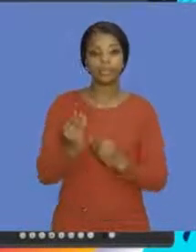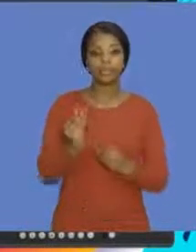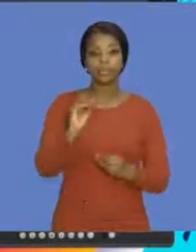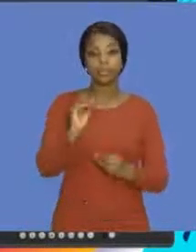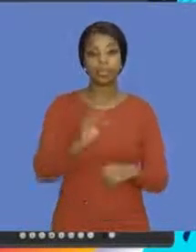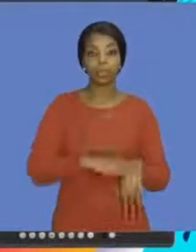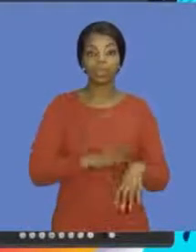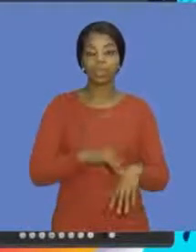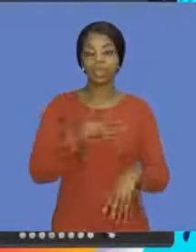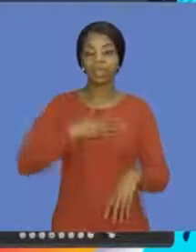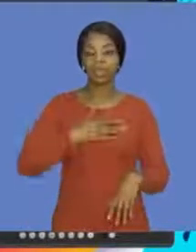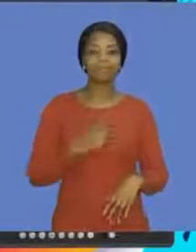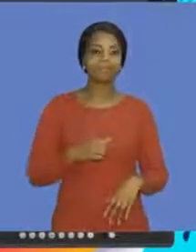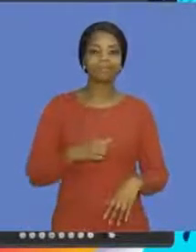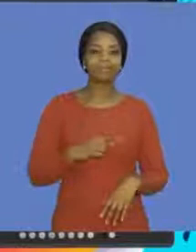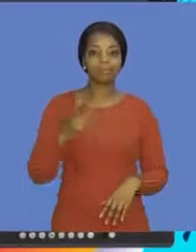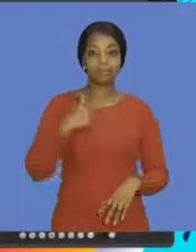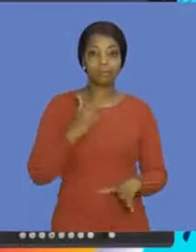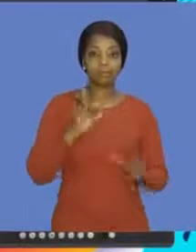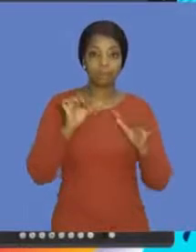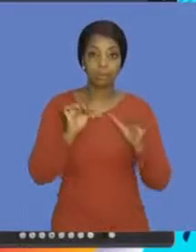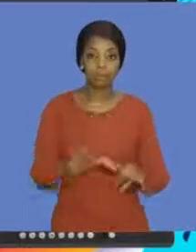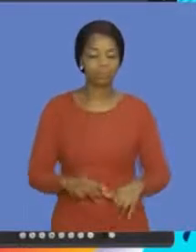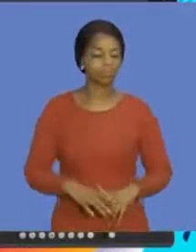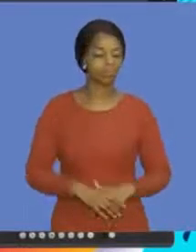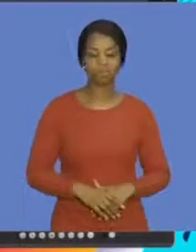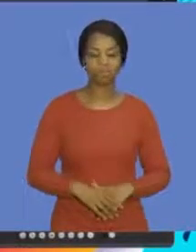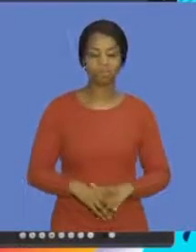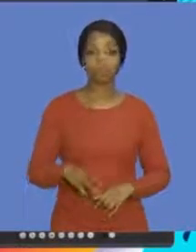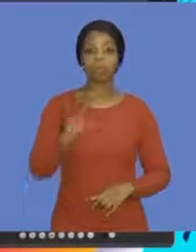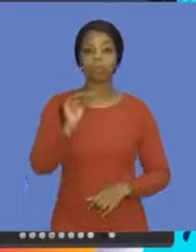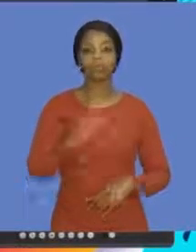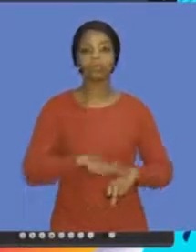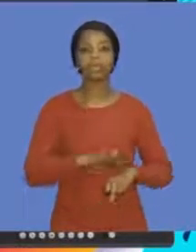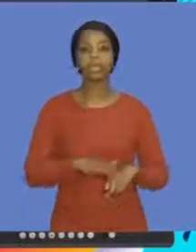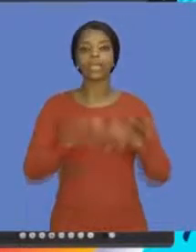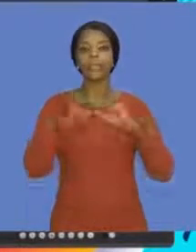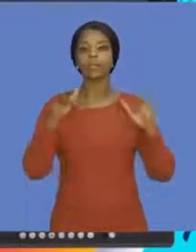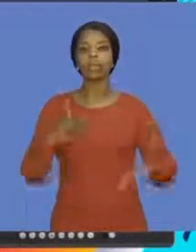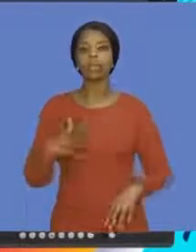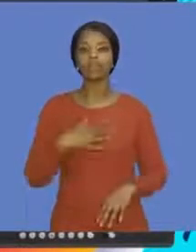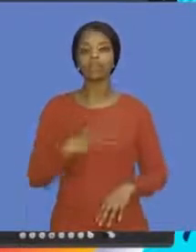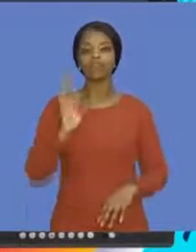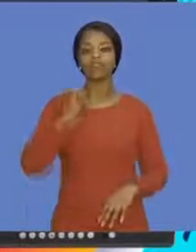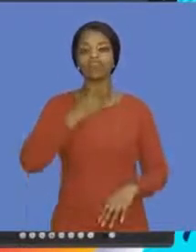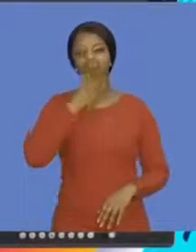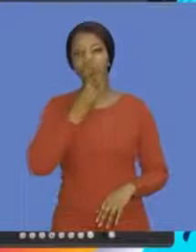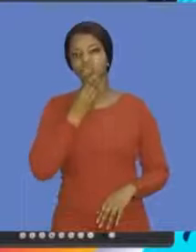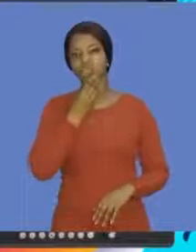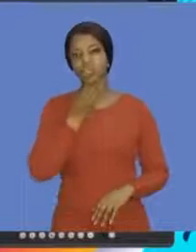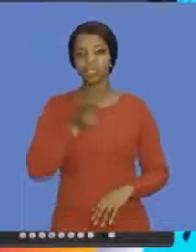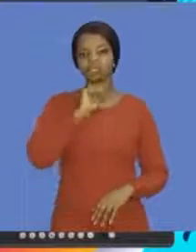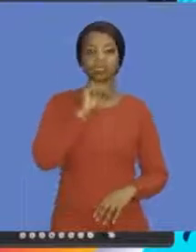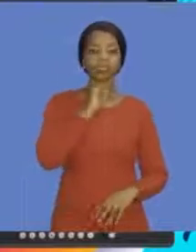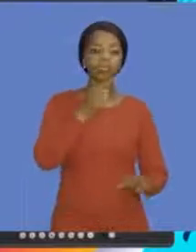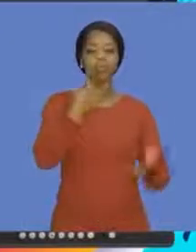be a time where they are pulling away from stock exchange and saying, no, I can't invest anymore. And there will be a time where everyone is just saying, hey,